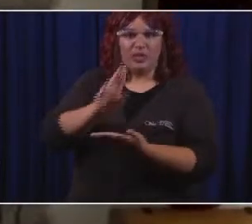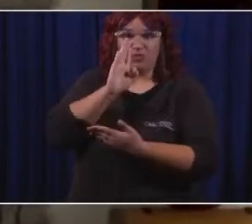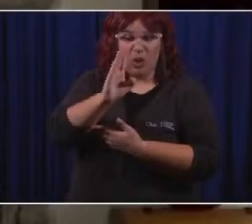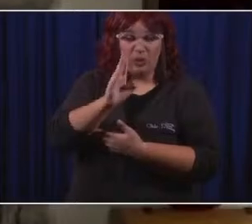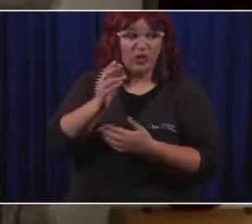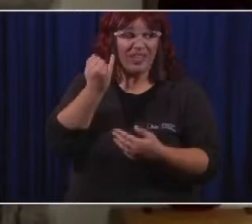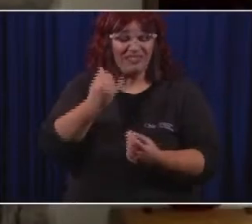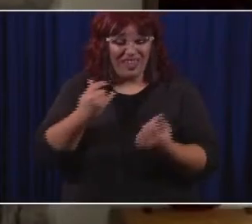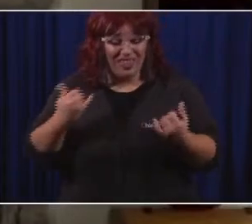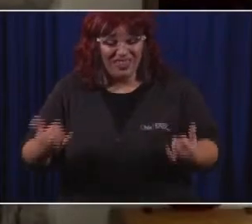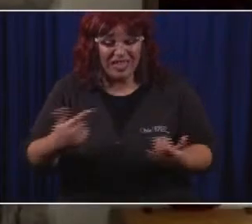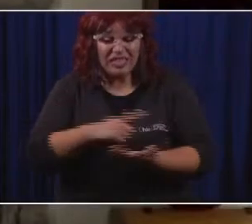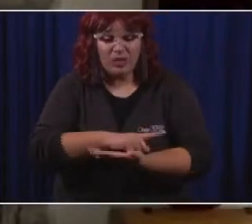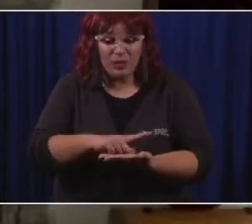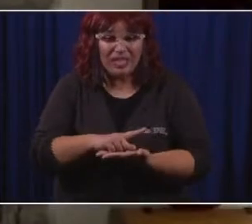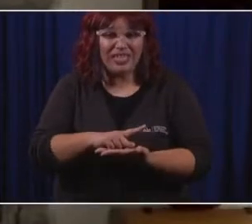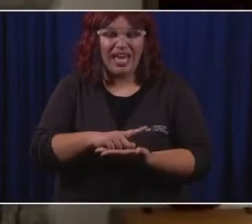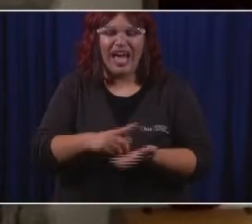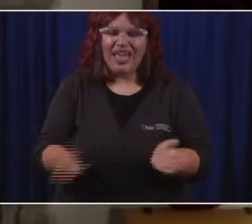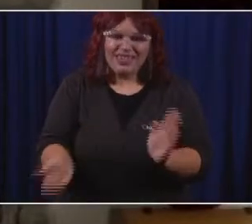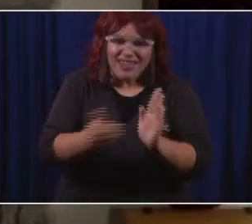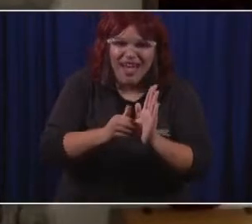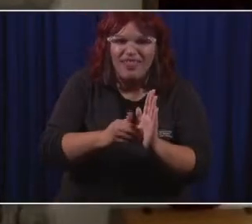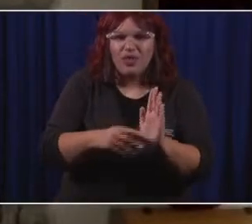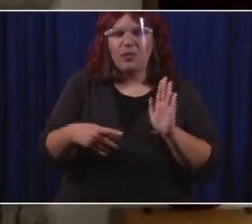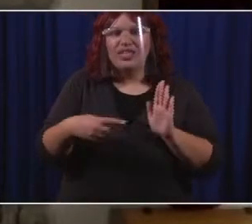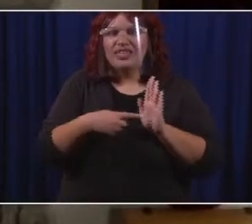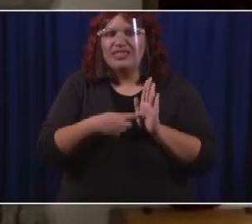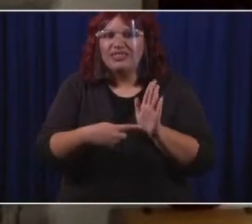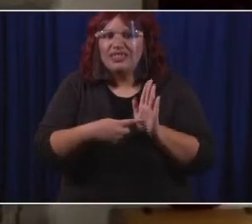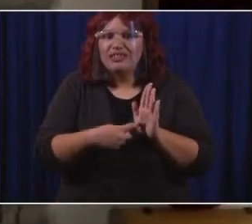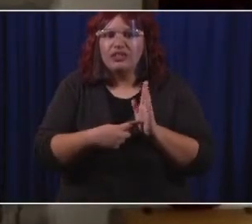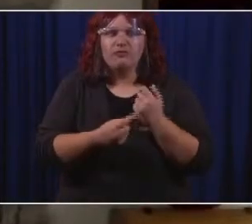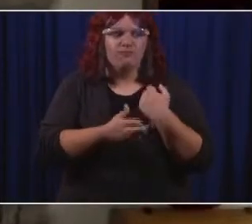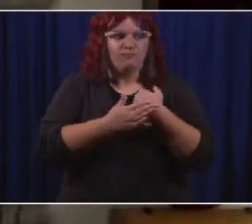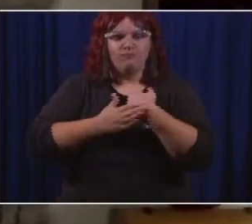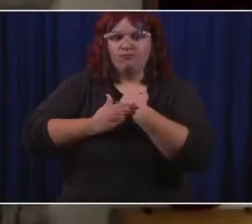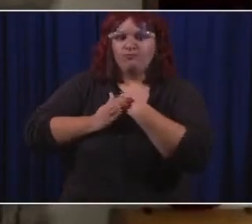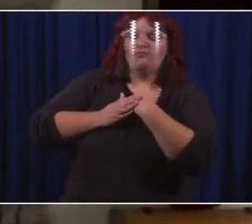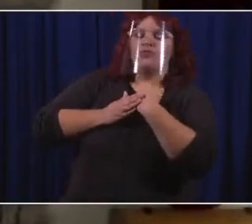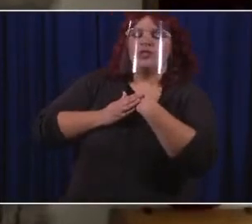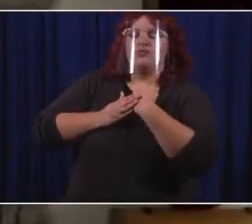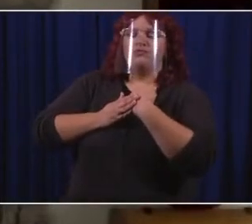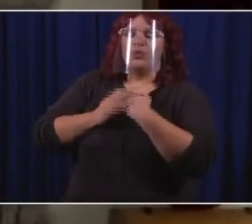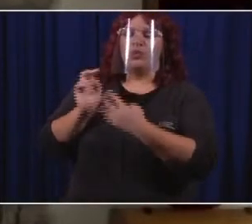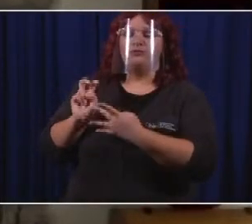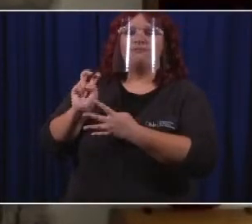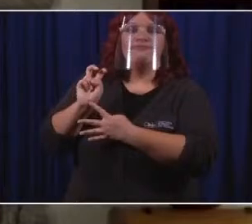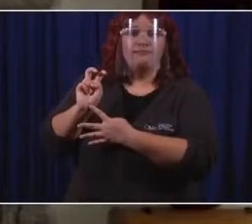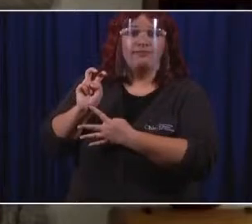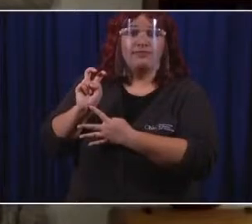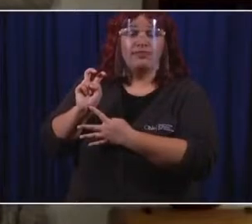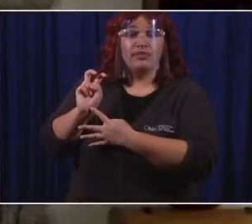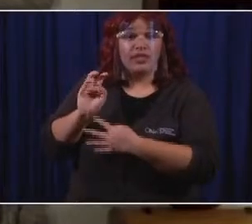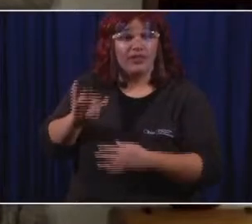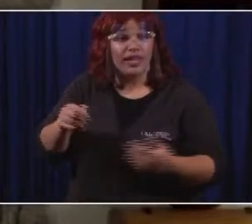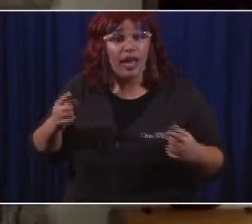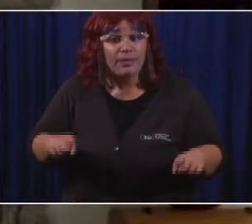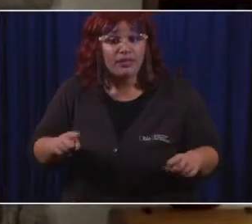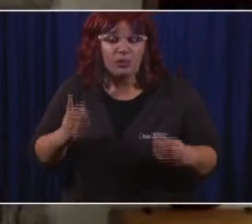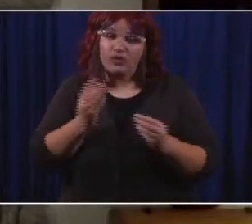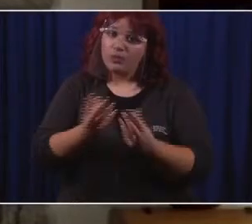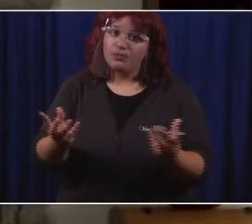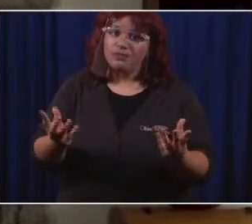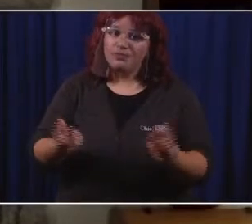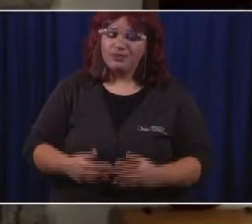week for those 3 counties, and I don't know whether they're going to hit that or not. If they hit it, we'll call it. Next